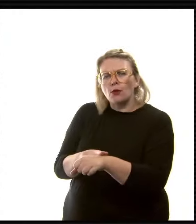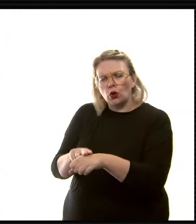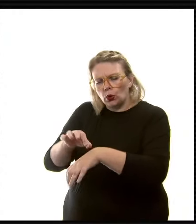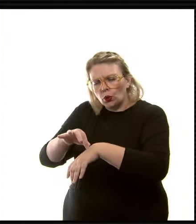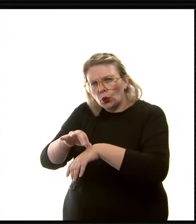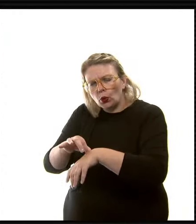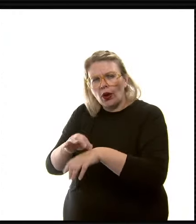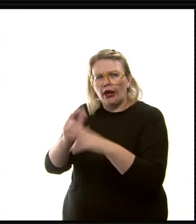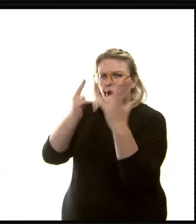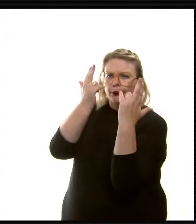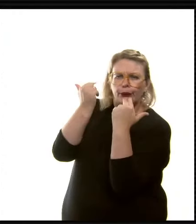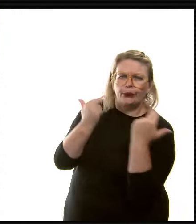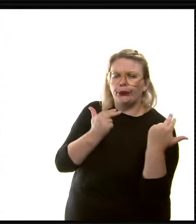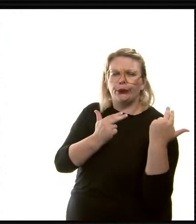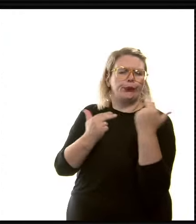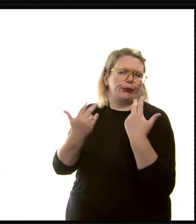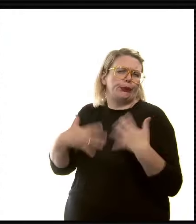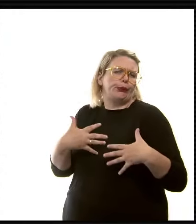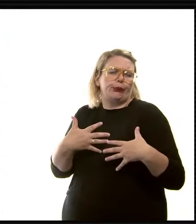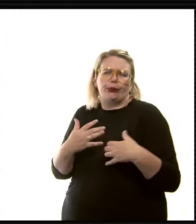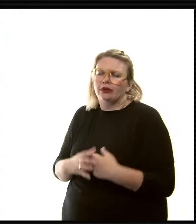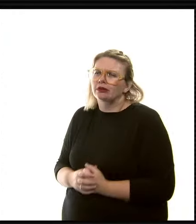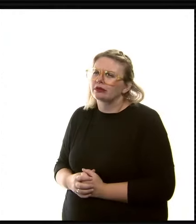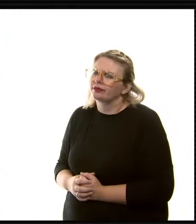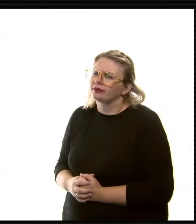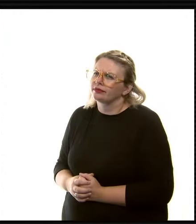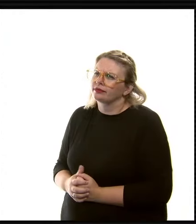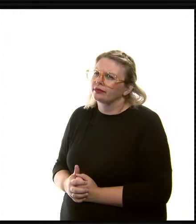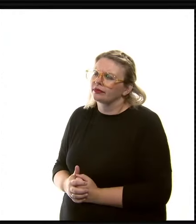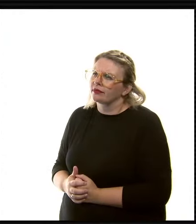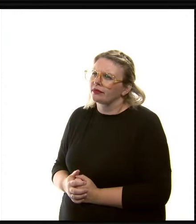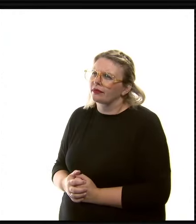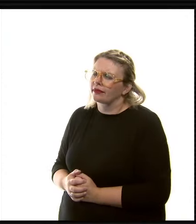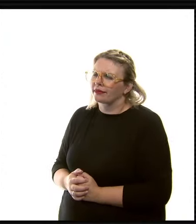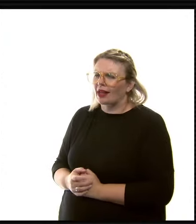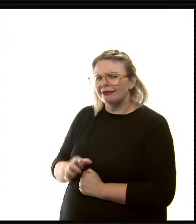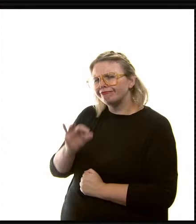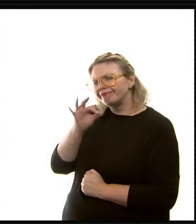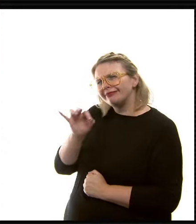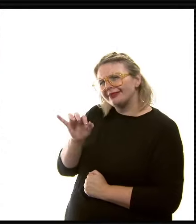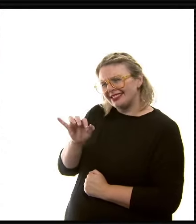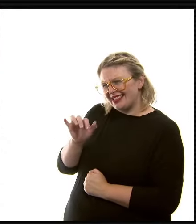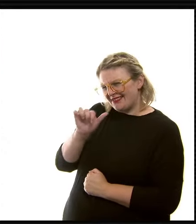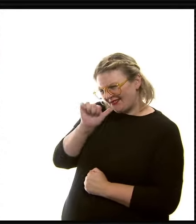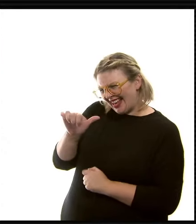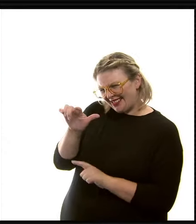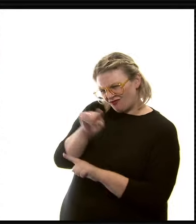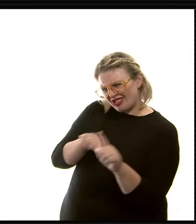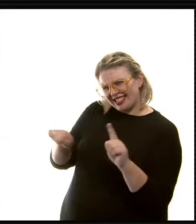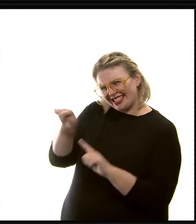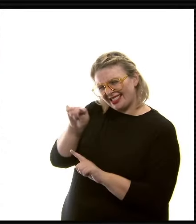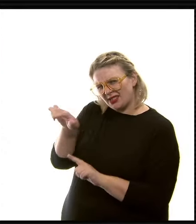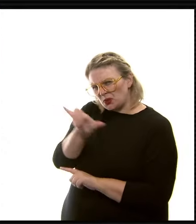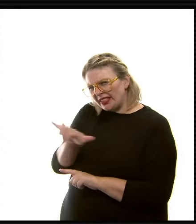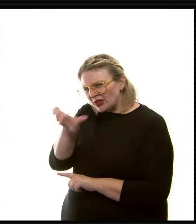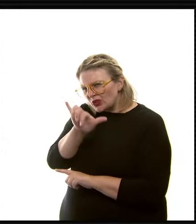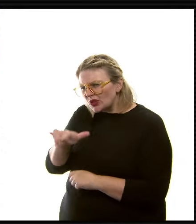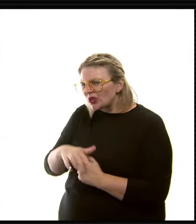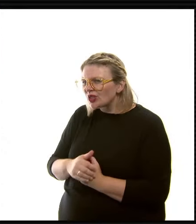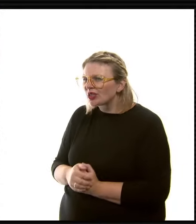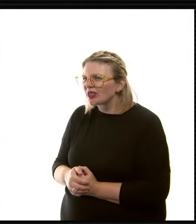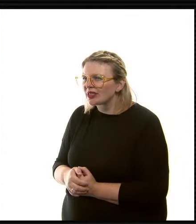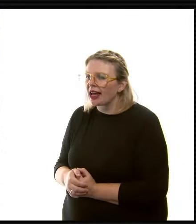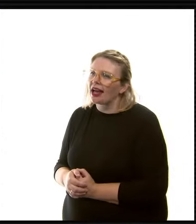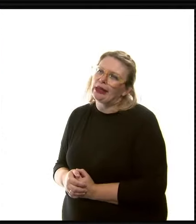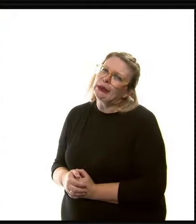intricate patterns. Josh, this is a hard question, I'm sure, but what would you say is your favorite part of the set? Oh, come on. On the